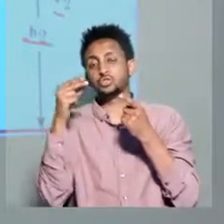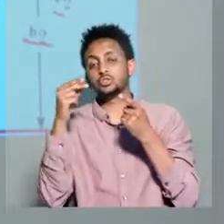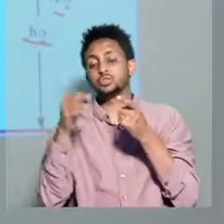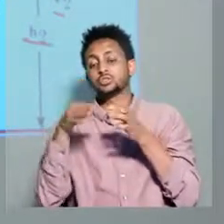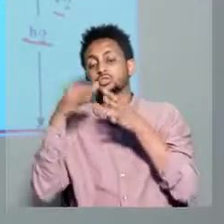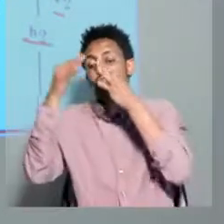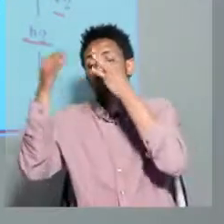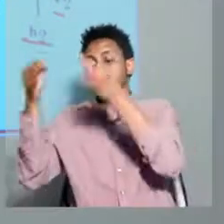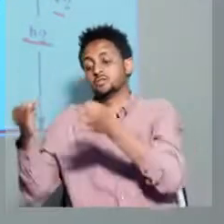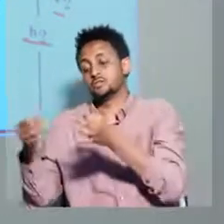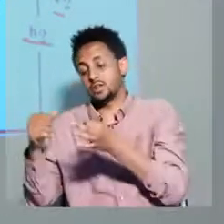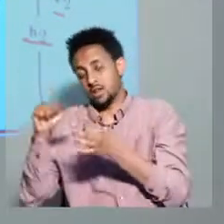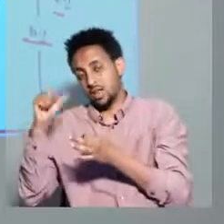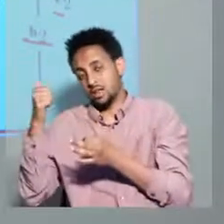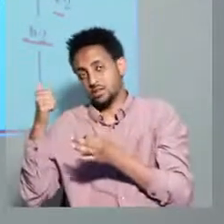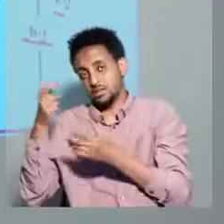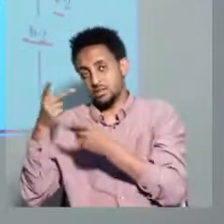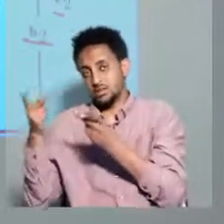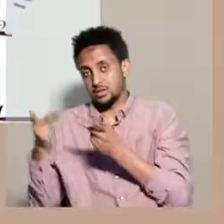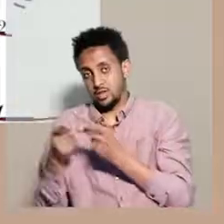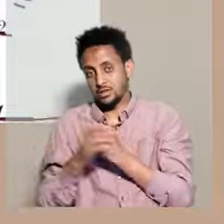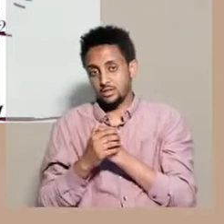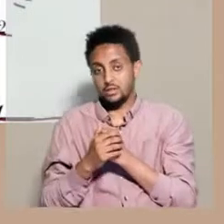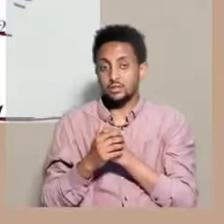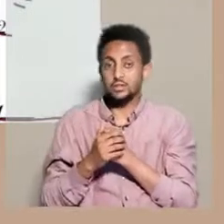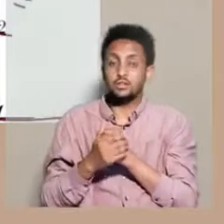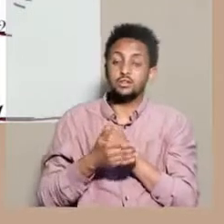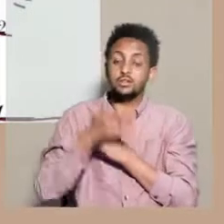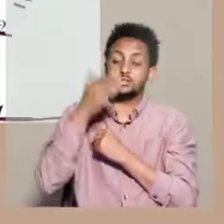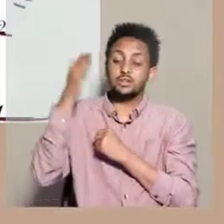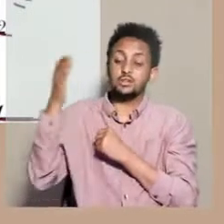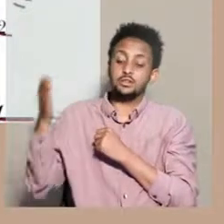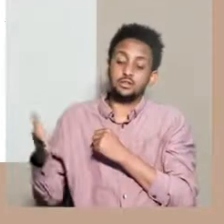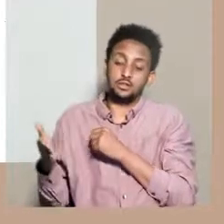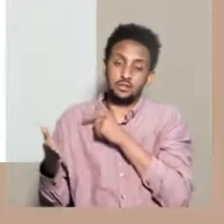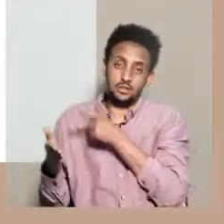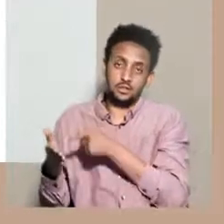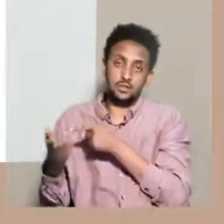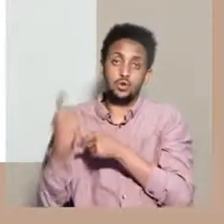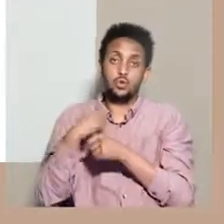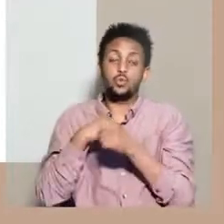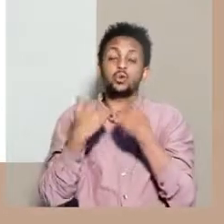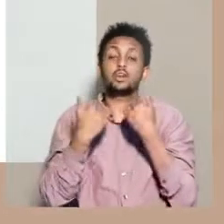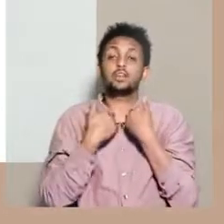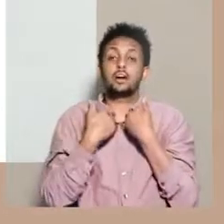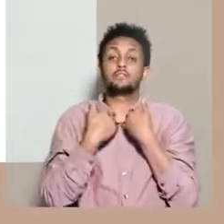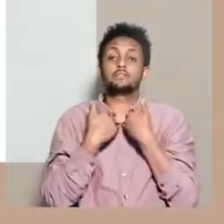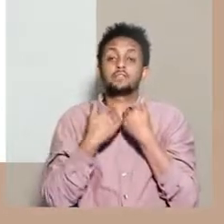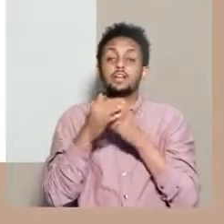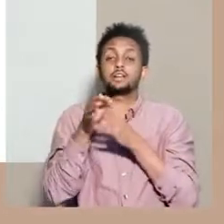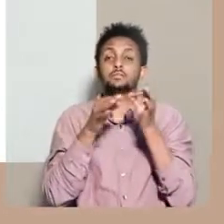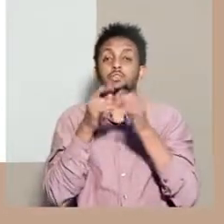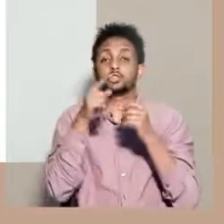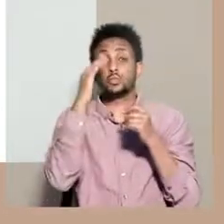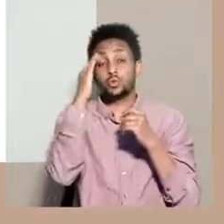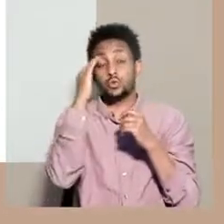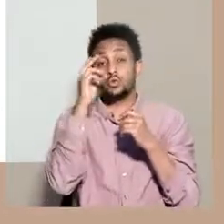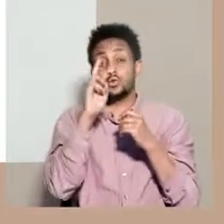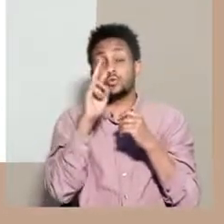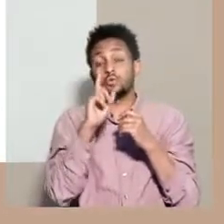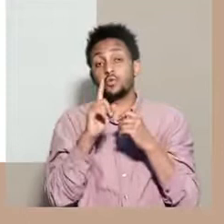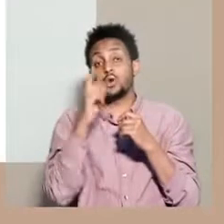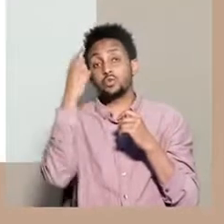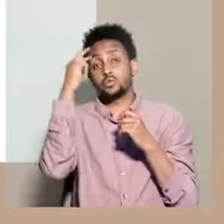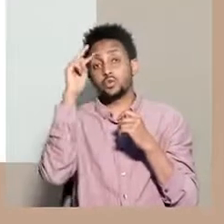transfer this to the other side. When we are transferring this to the other side, we can have such an expression. We know that v1